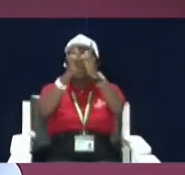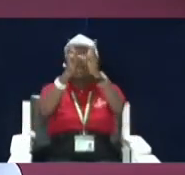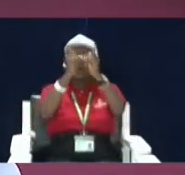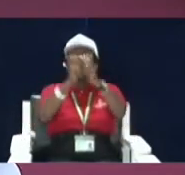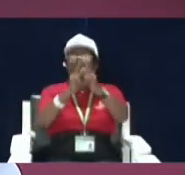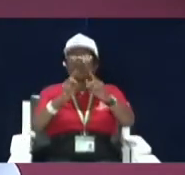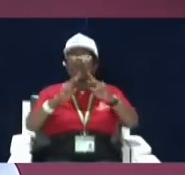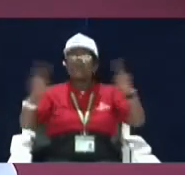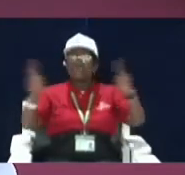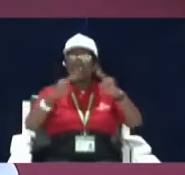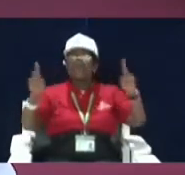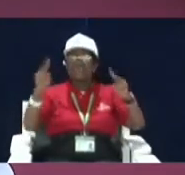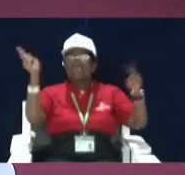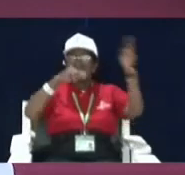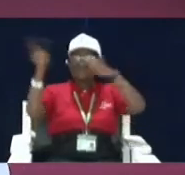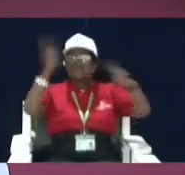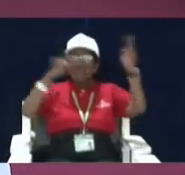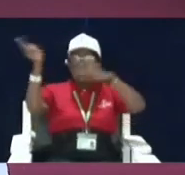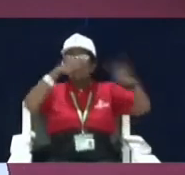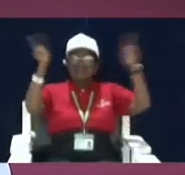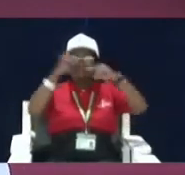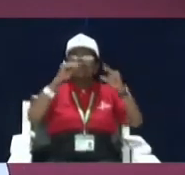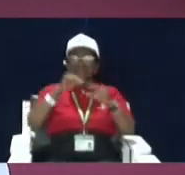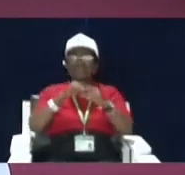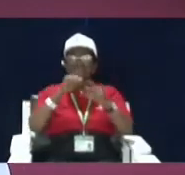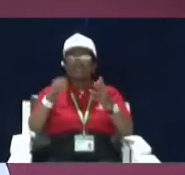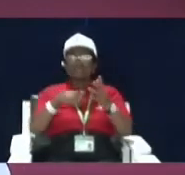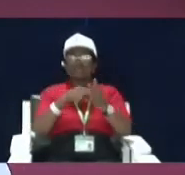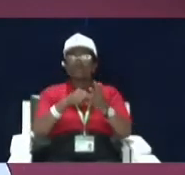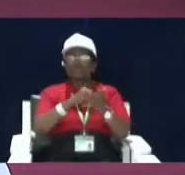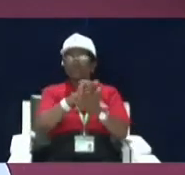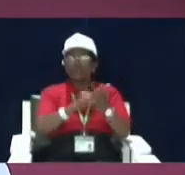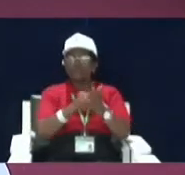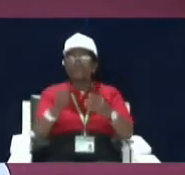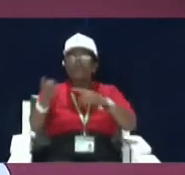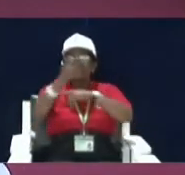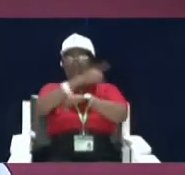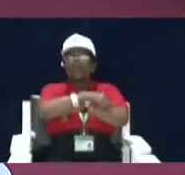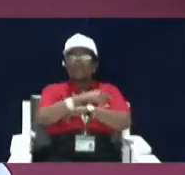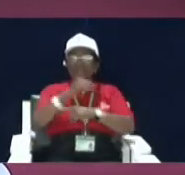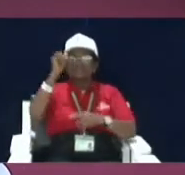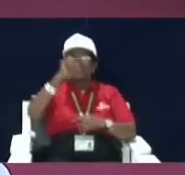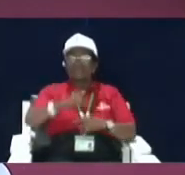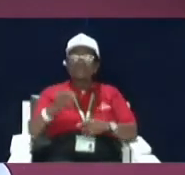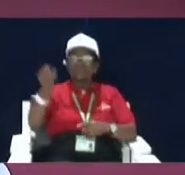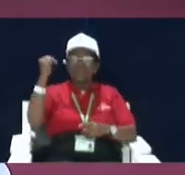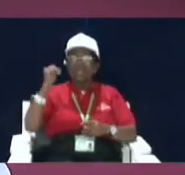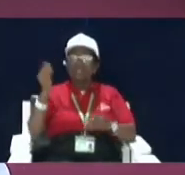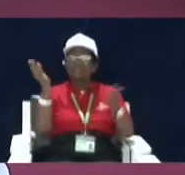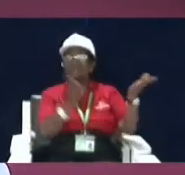Very, very violent. In those days, they were bringing them regularly.